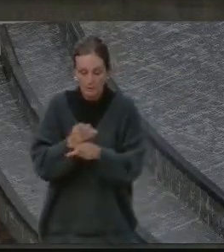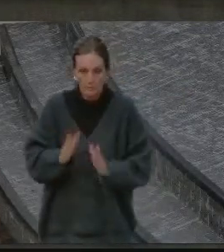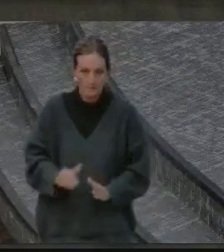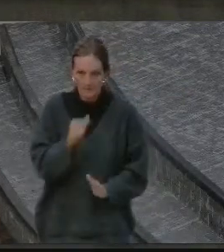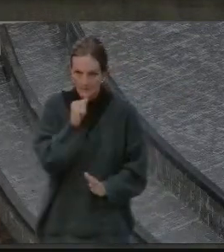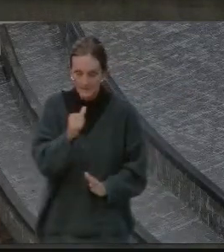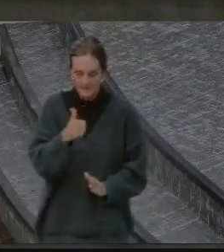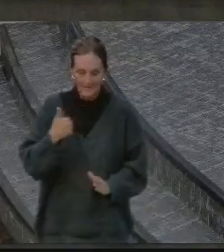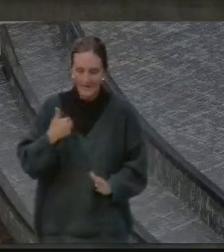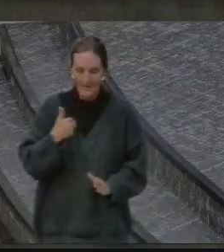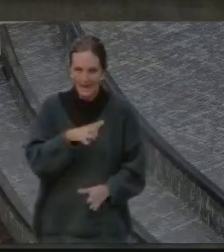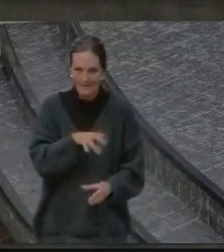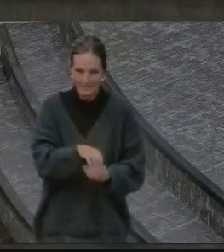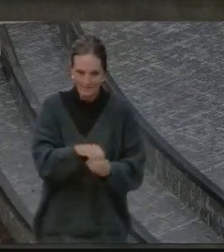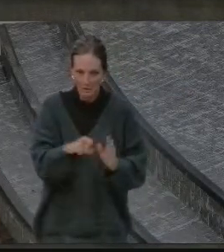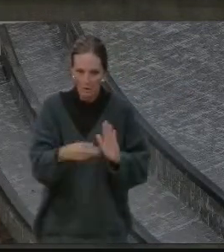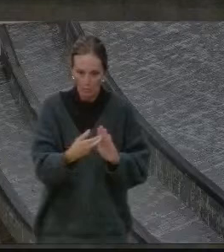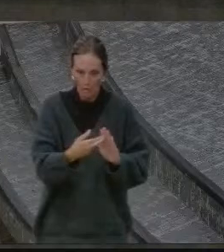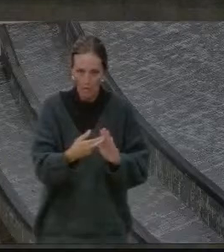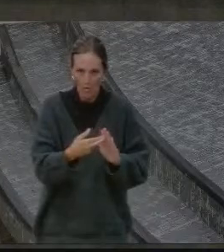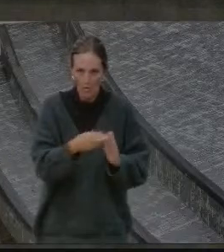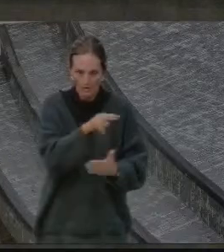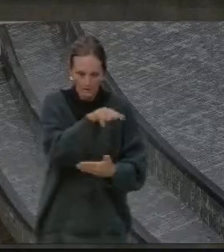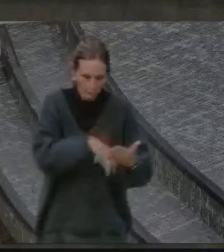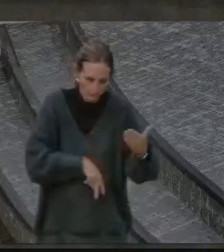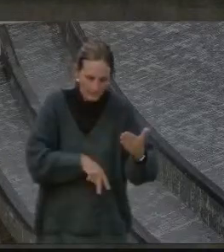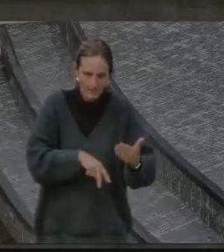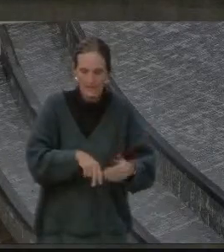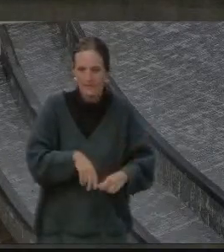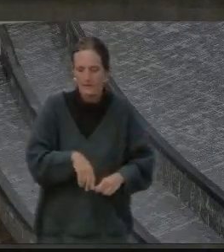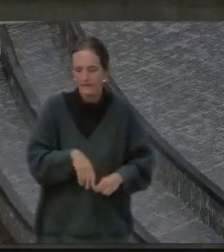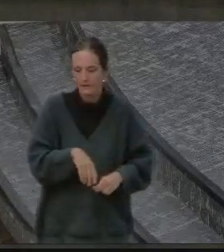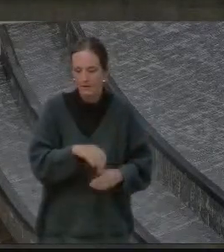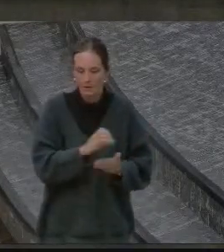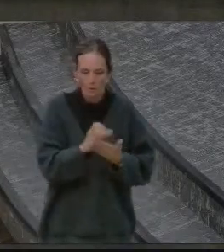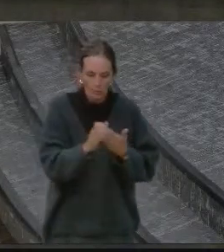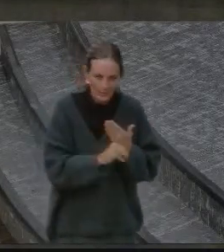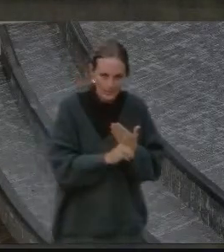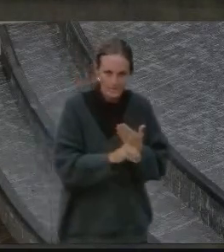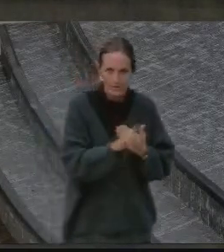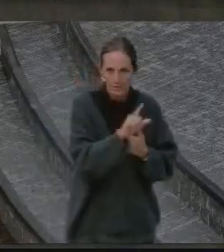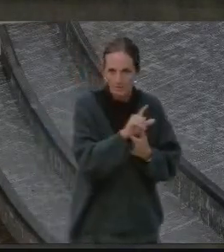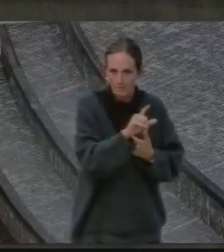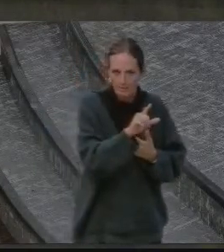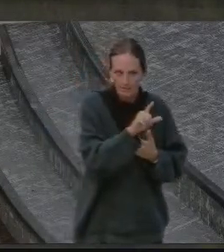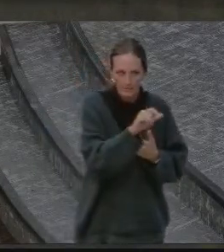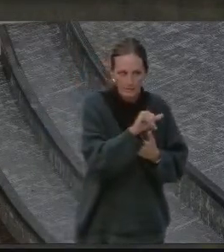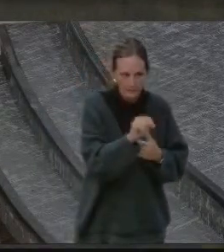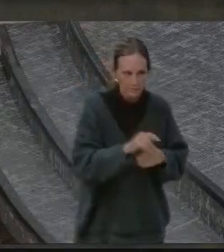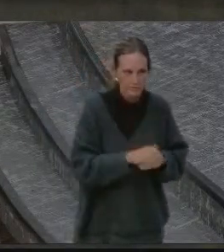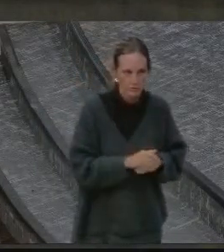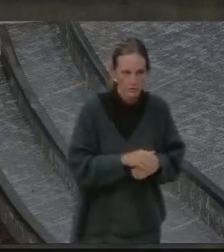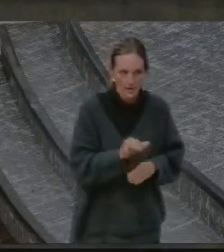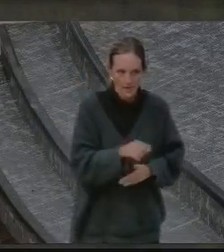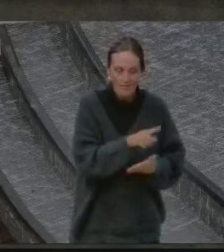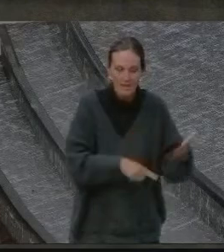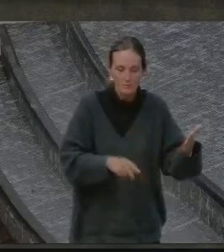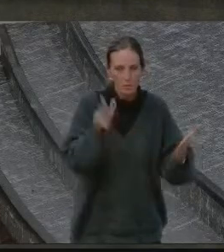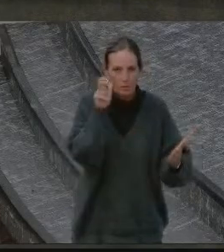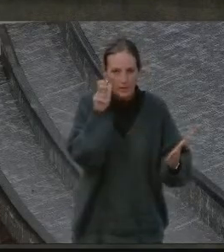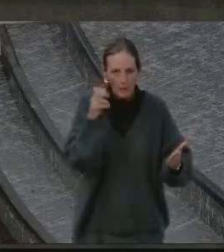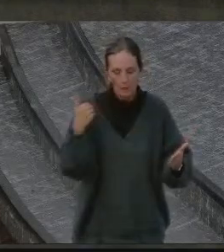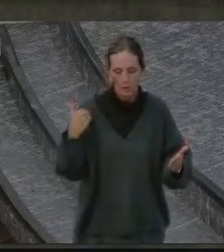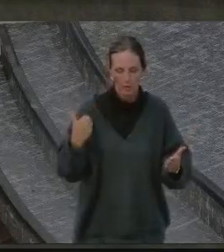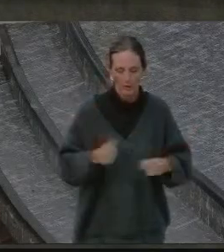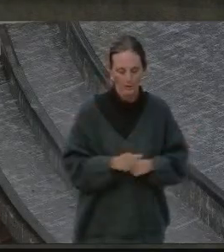role in having to read the literature and read the curriculum. That was some of the things that we heard earlier. So I think, like I said, I